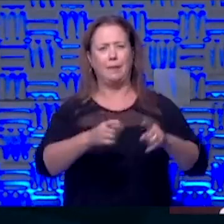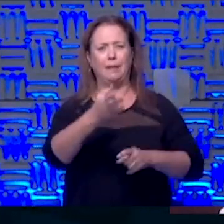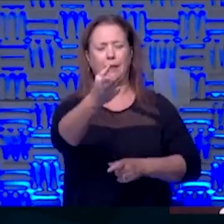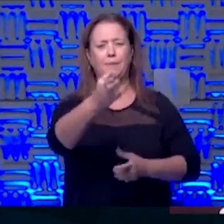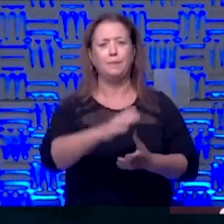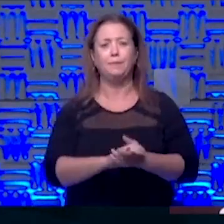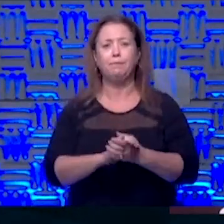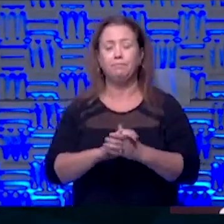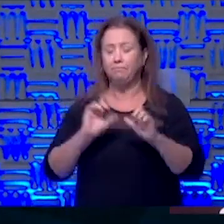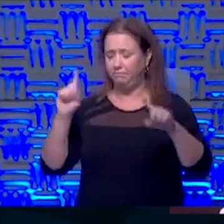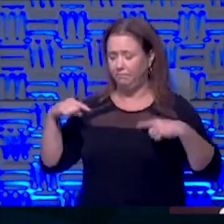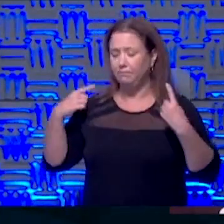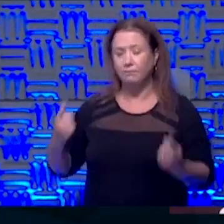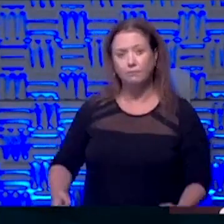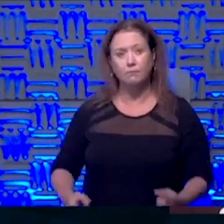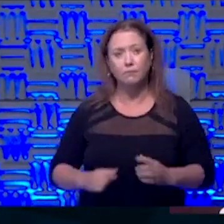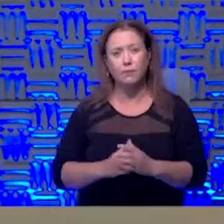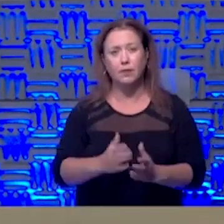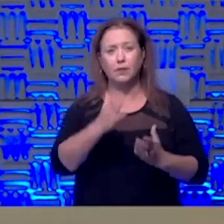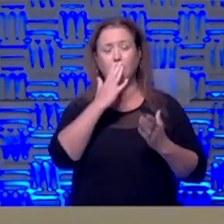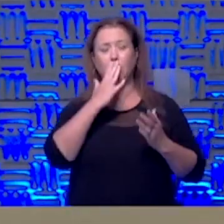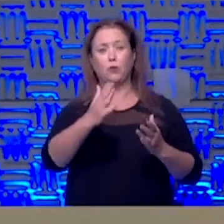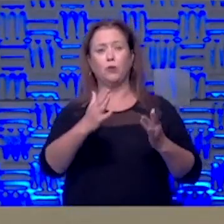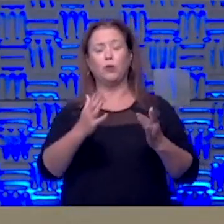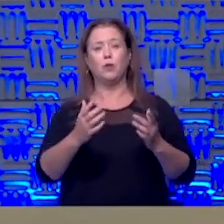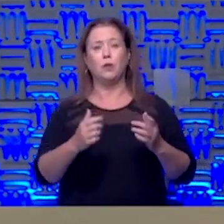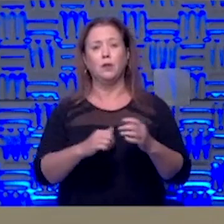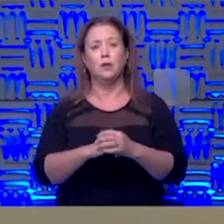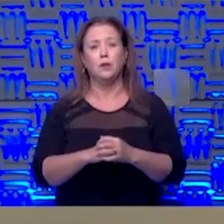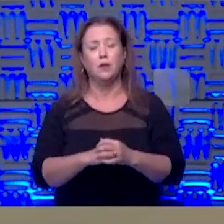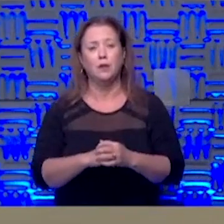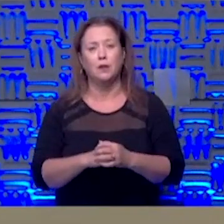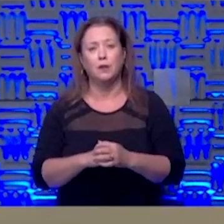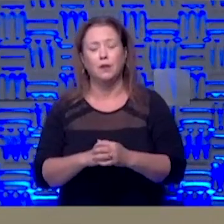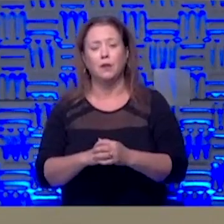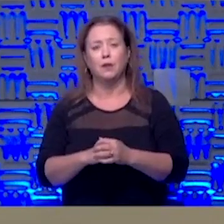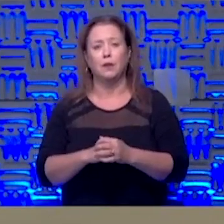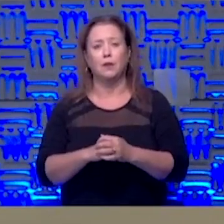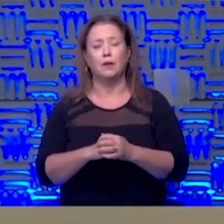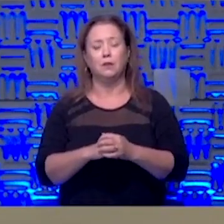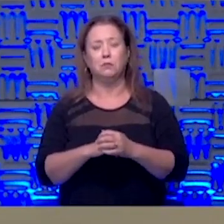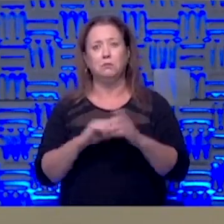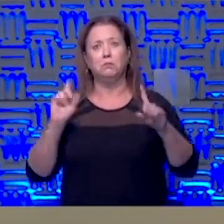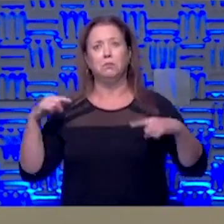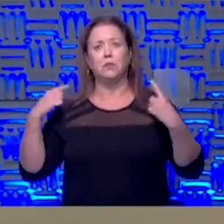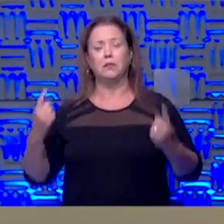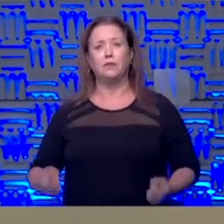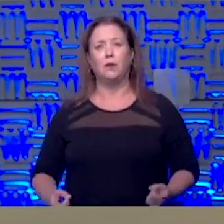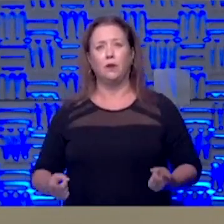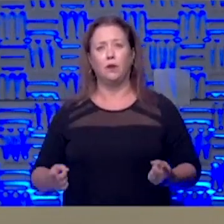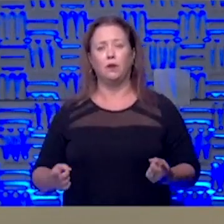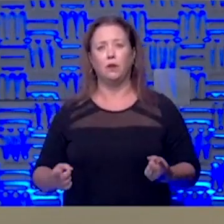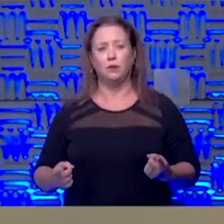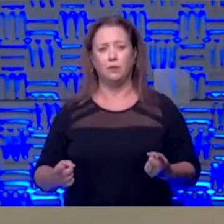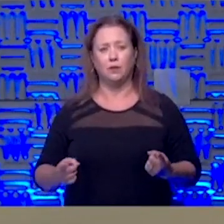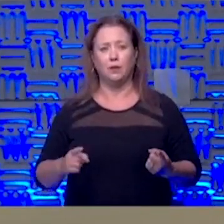So far, so good. I mean, I think that, thus far we've had obviously